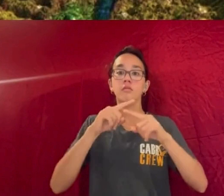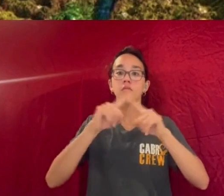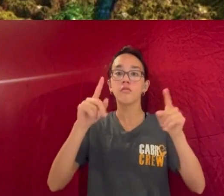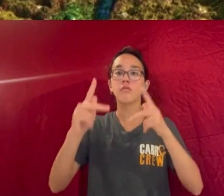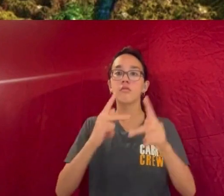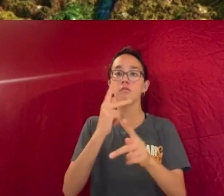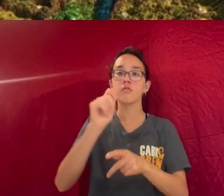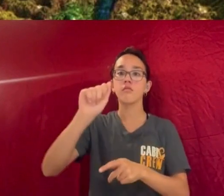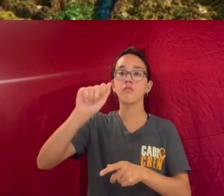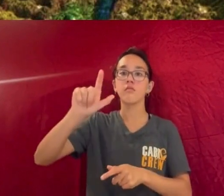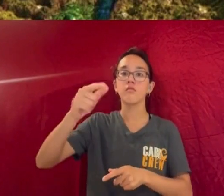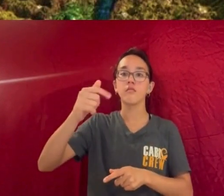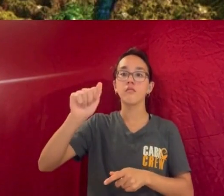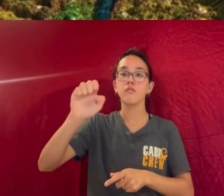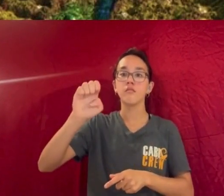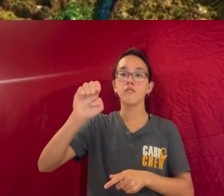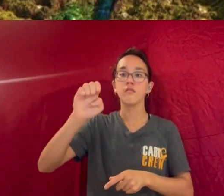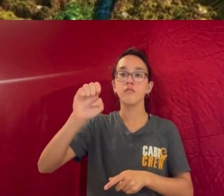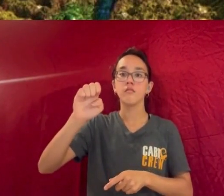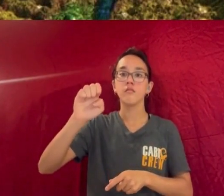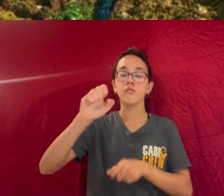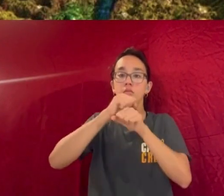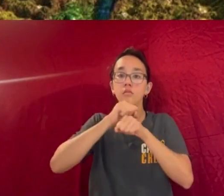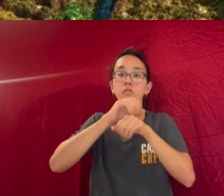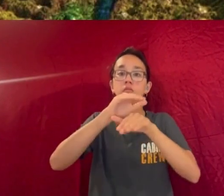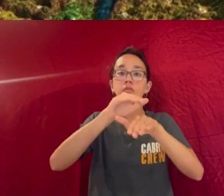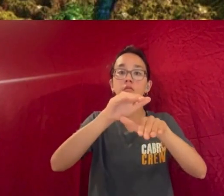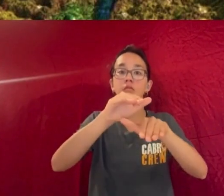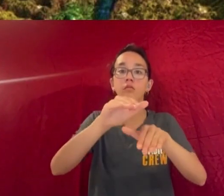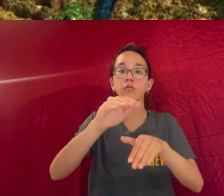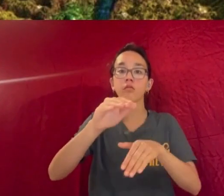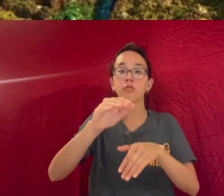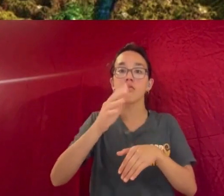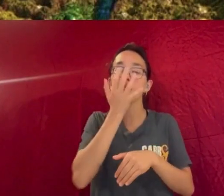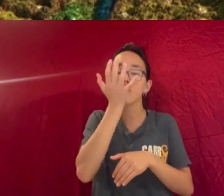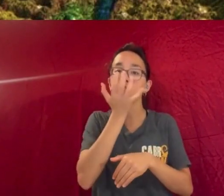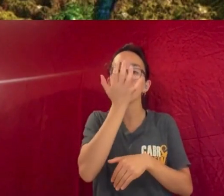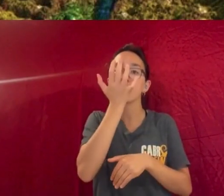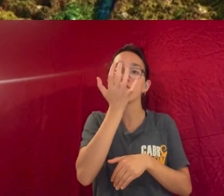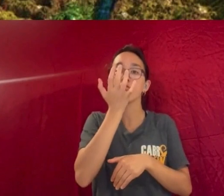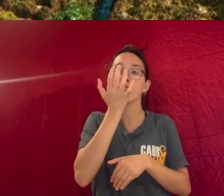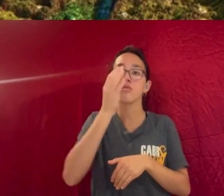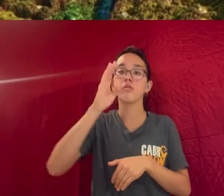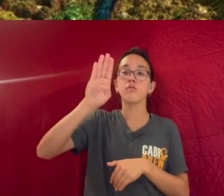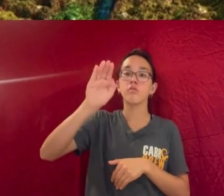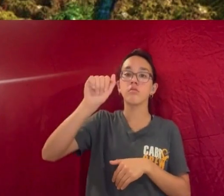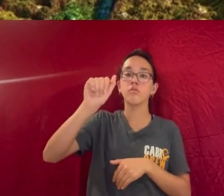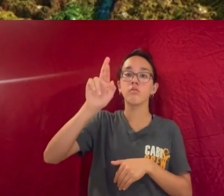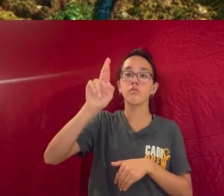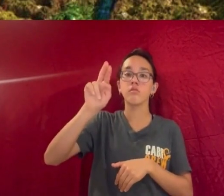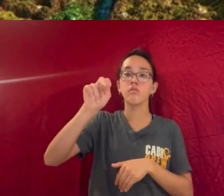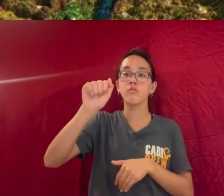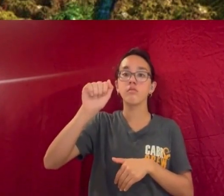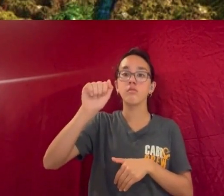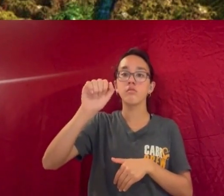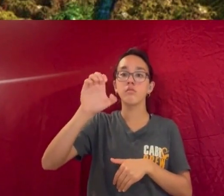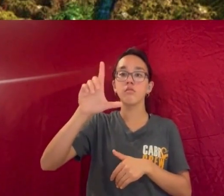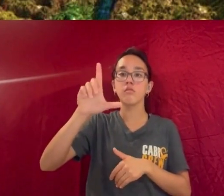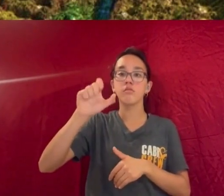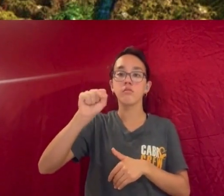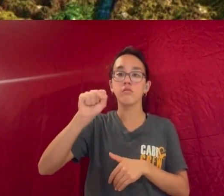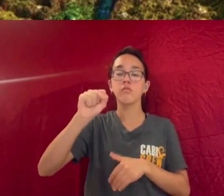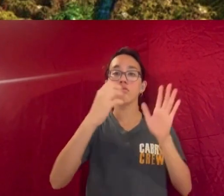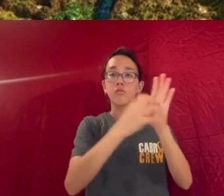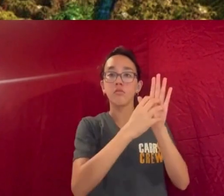types of algae to seagrass to barnacles